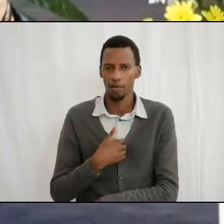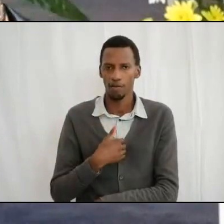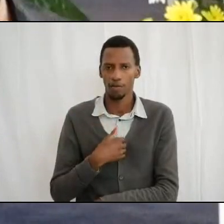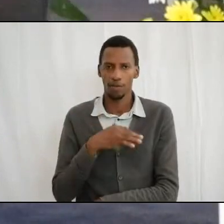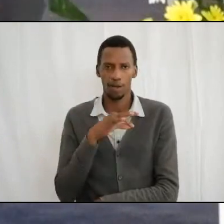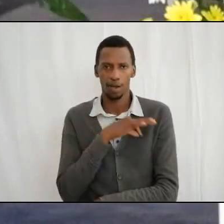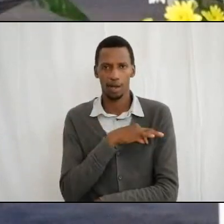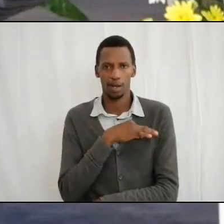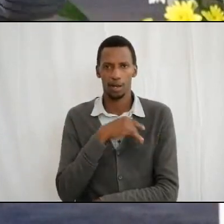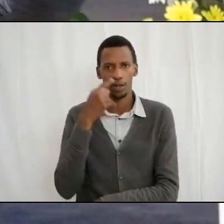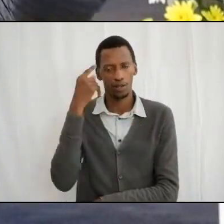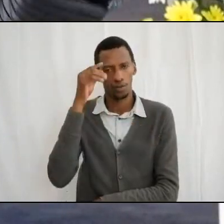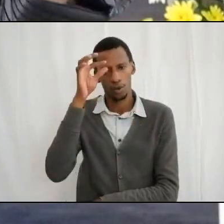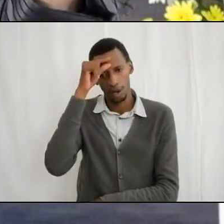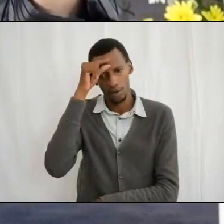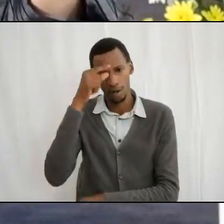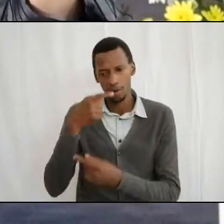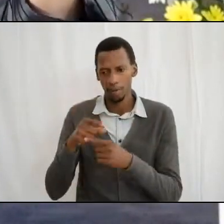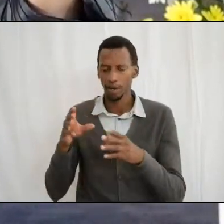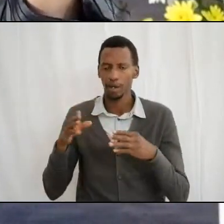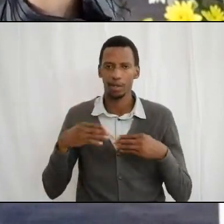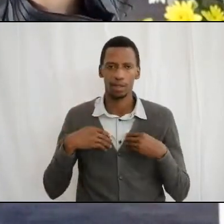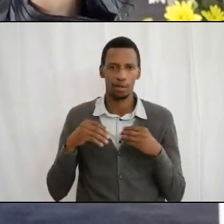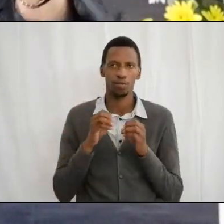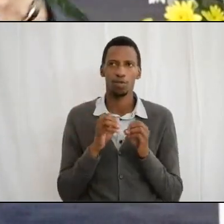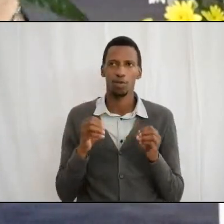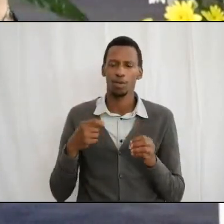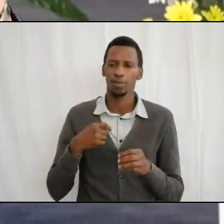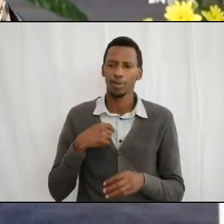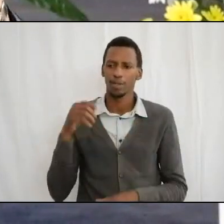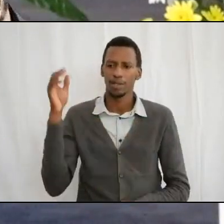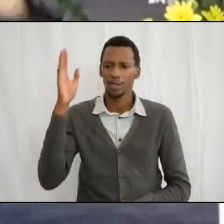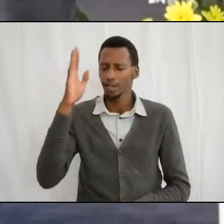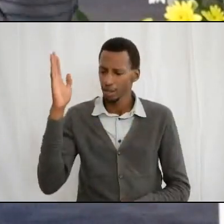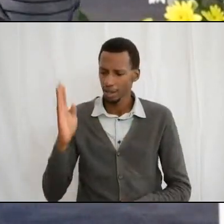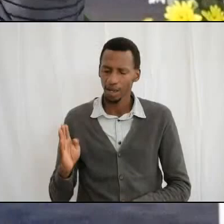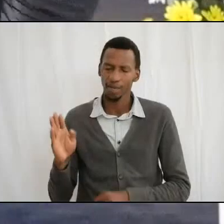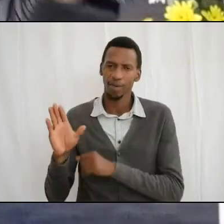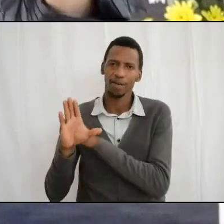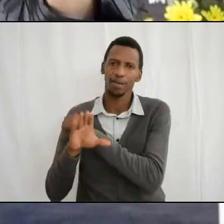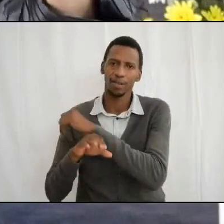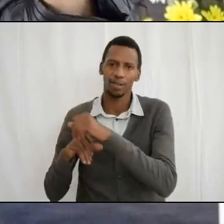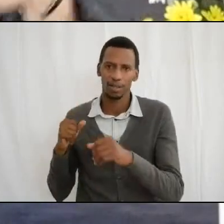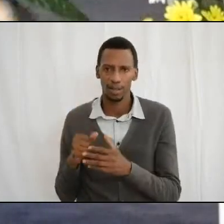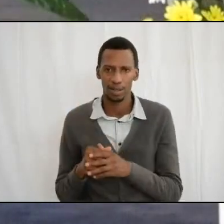didn't take it. I have never taken anything from anybody.